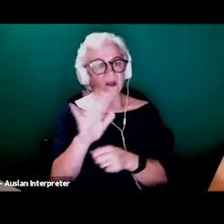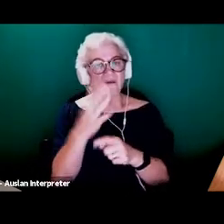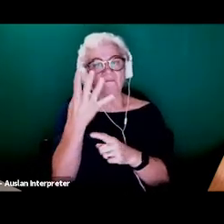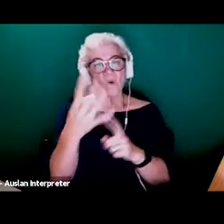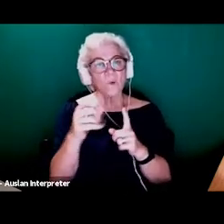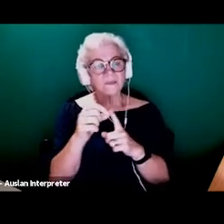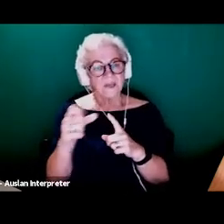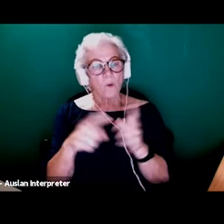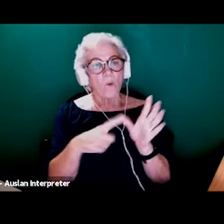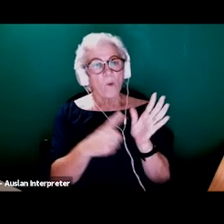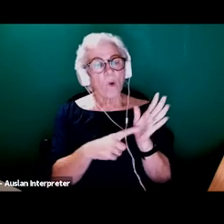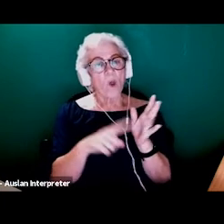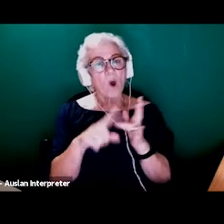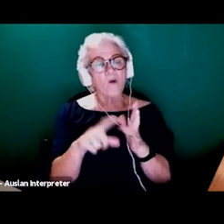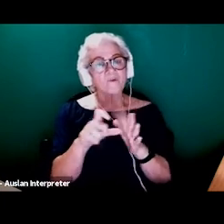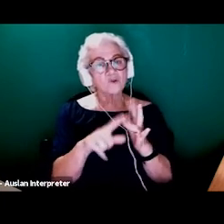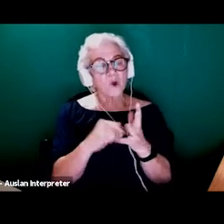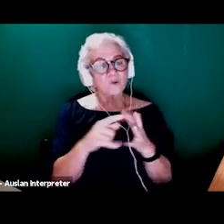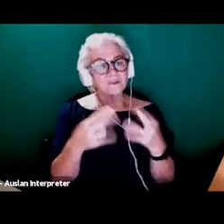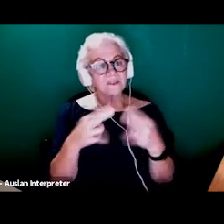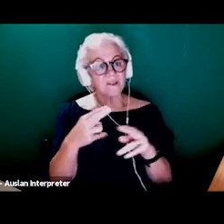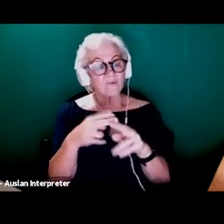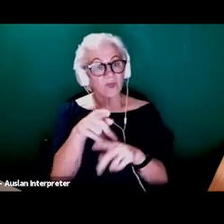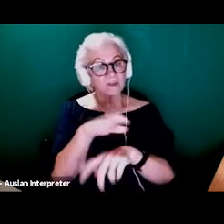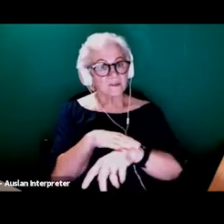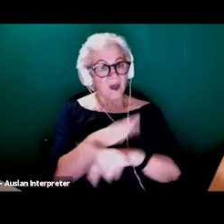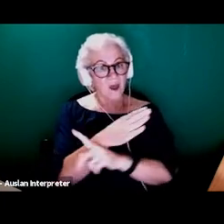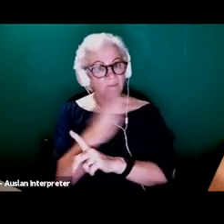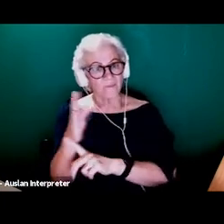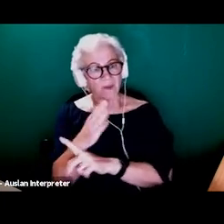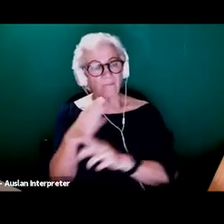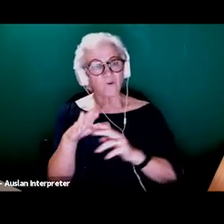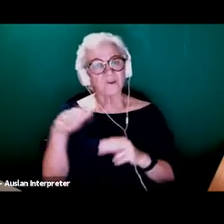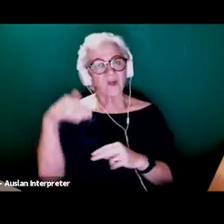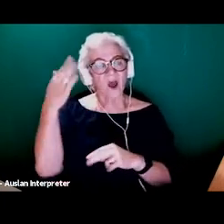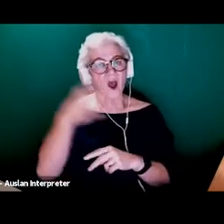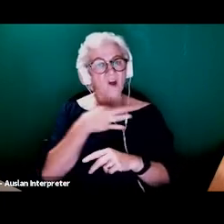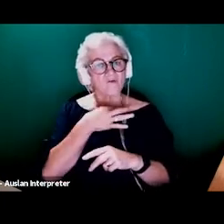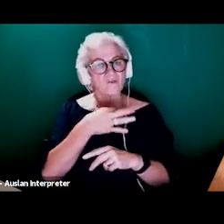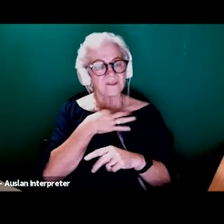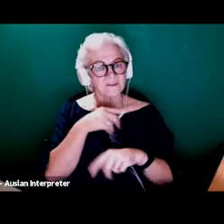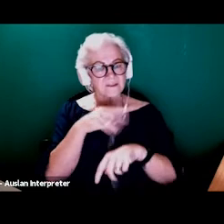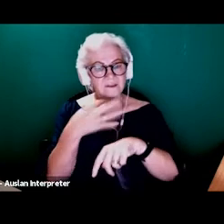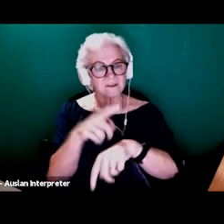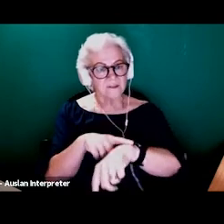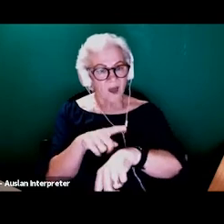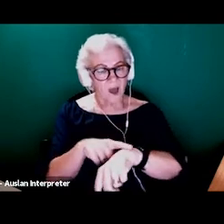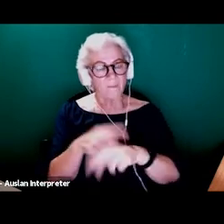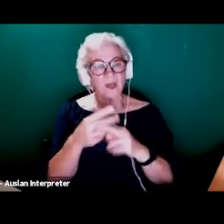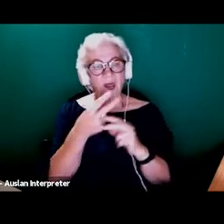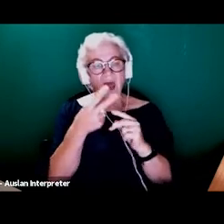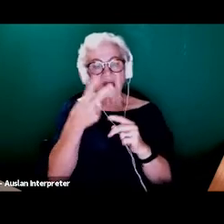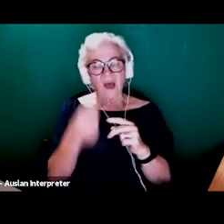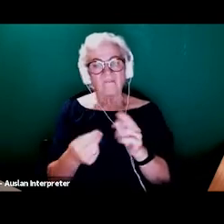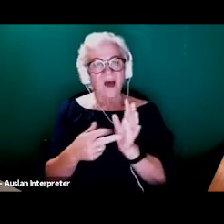all overdose deaths over that period are attributable to this high-risk period, and a very small number of other cause